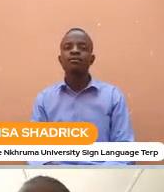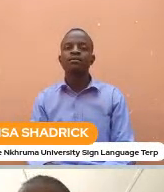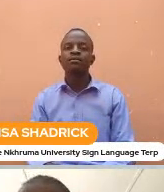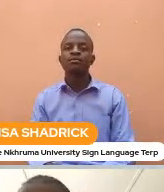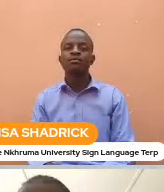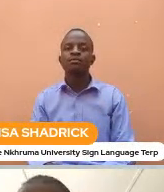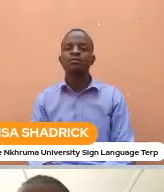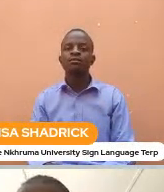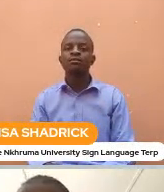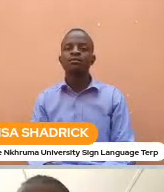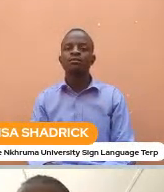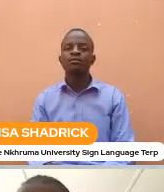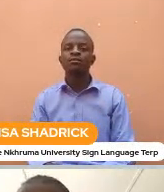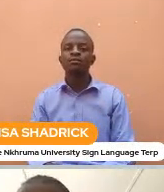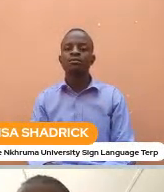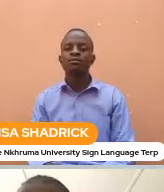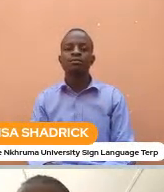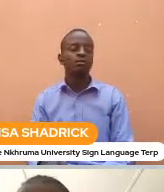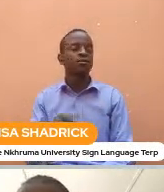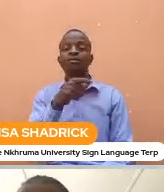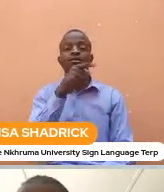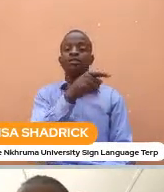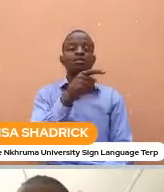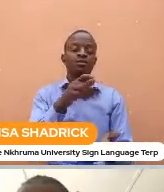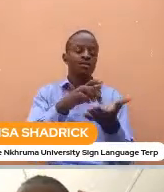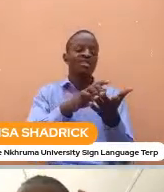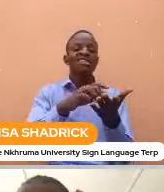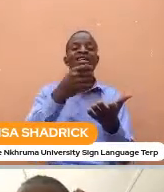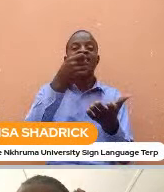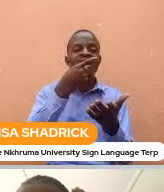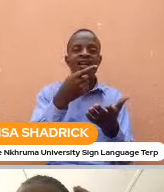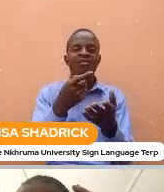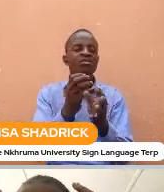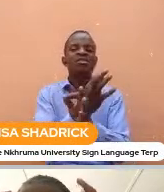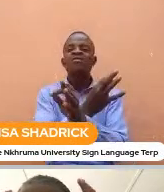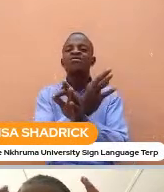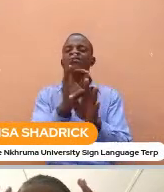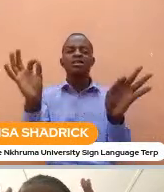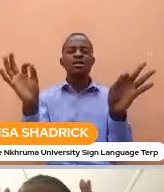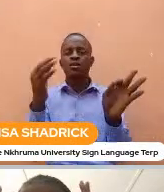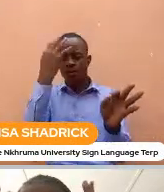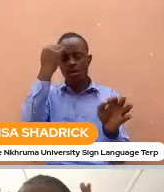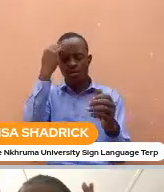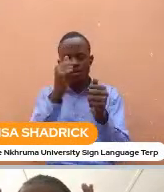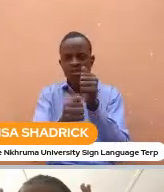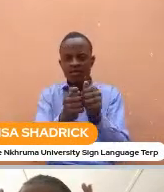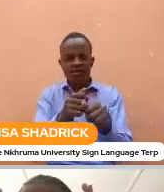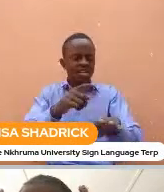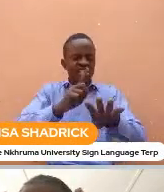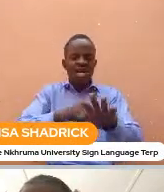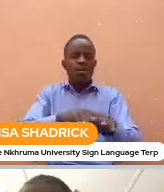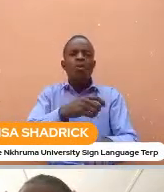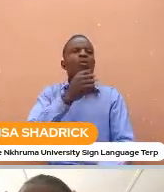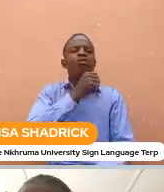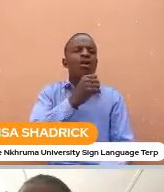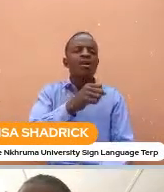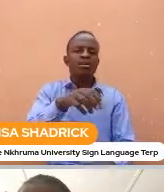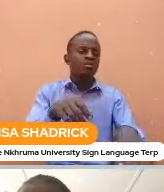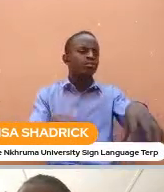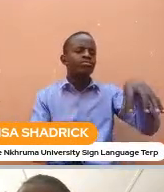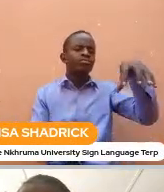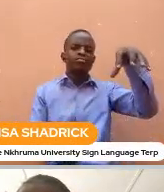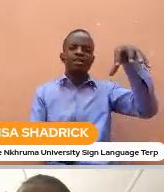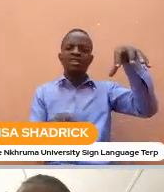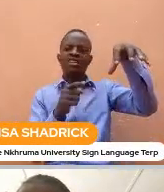Contraceptives don't have the right age. For as long as you are sexually active and you're able to reproduce, you can access